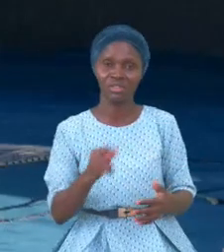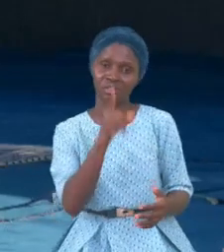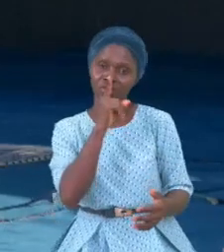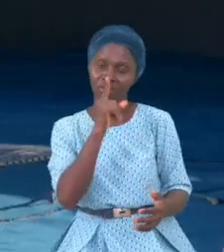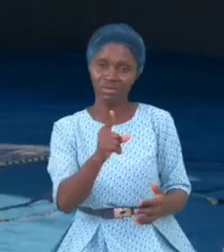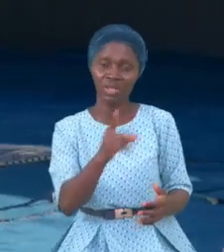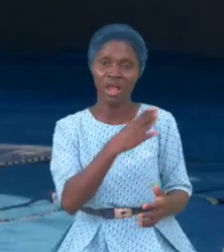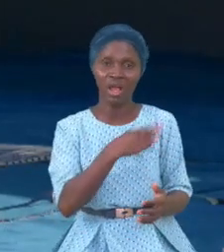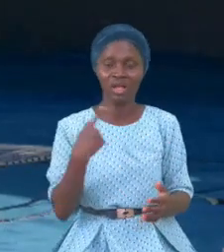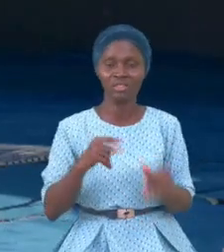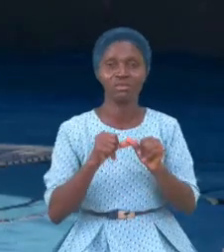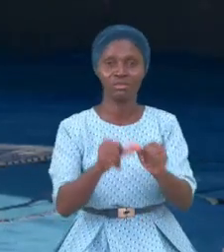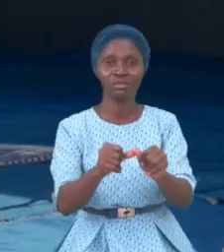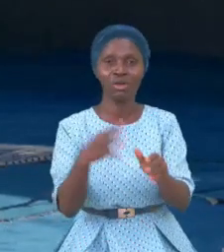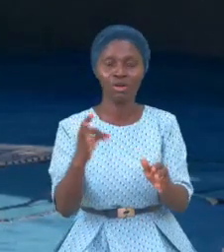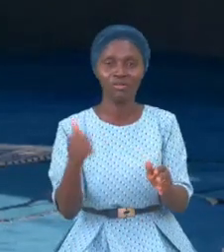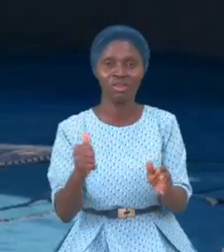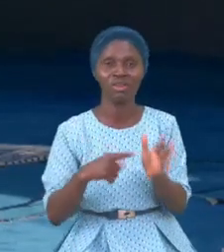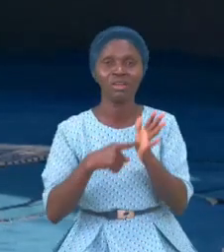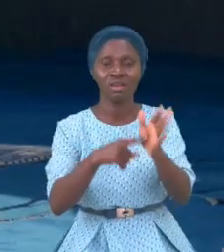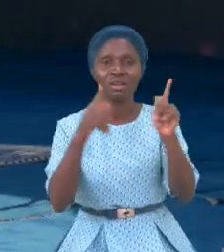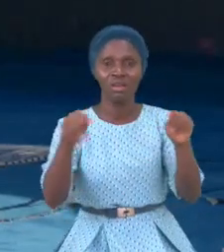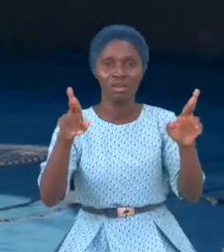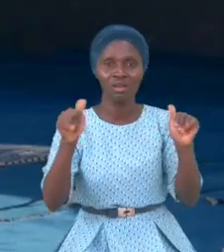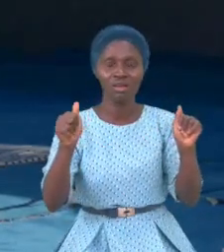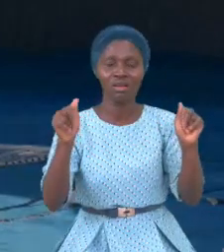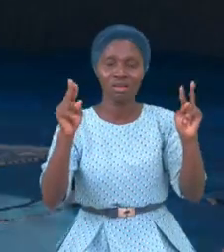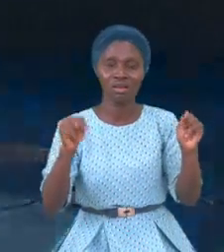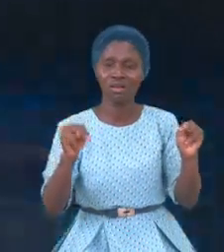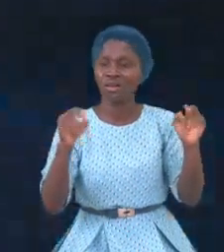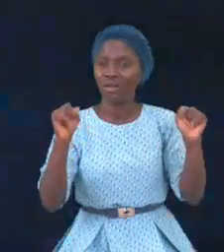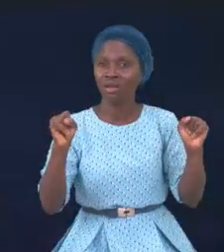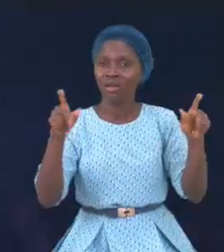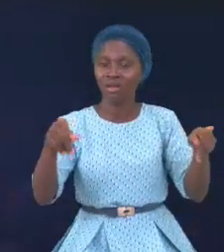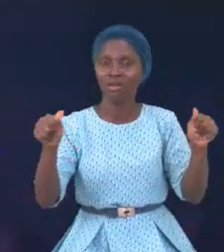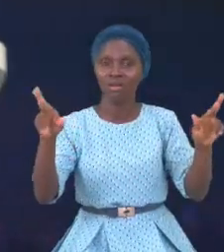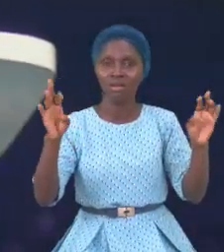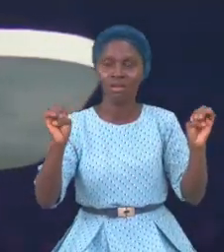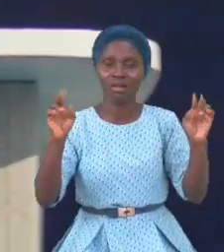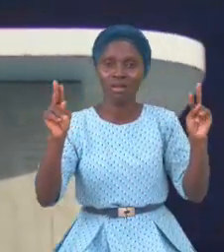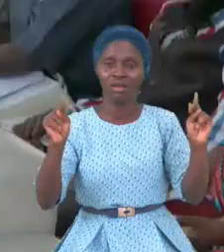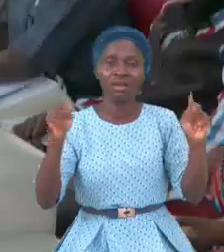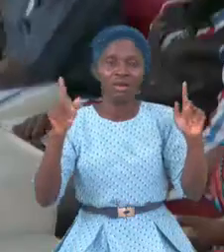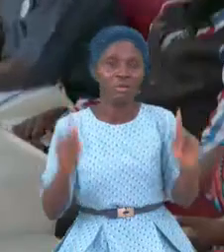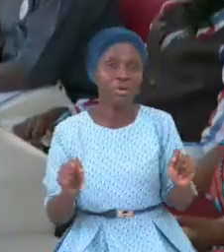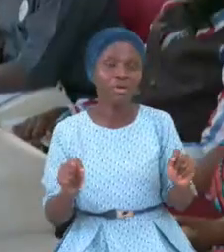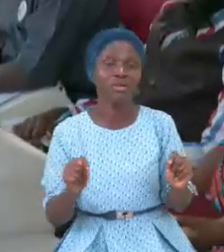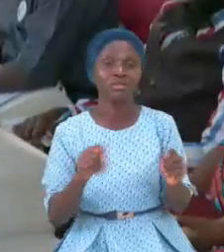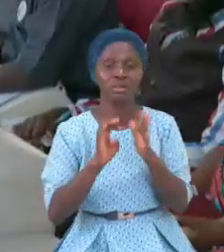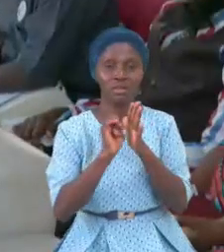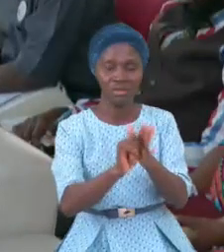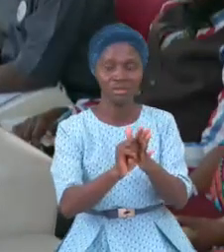a transparent model. We're looking at three things here. 3 points we're looking at.